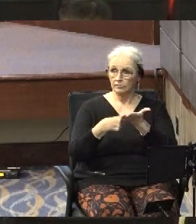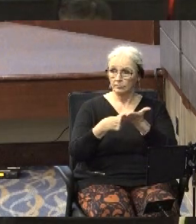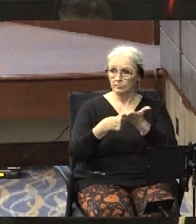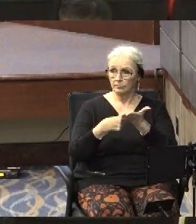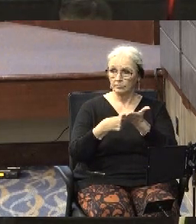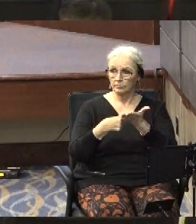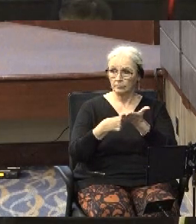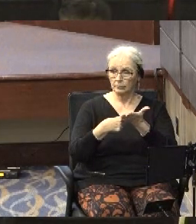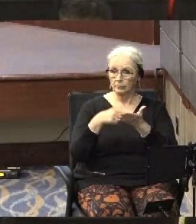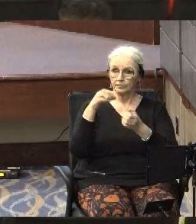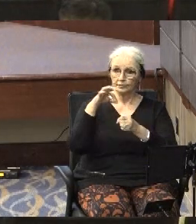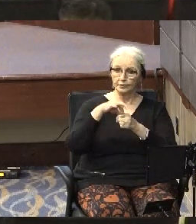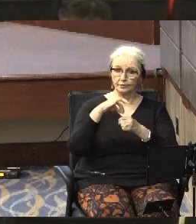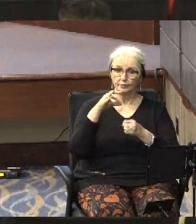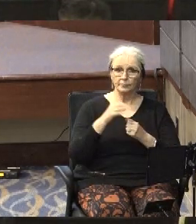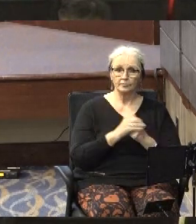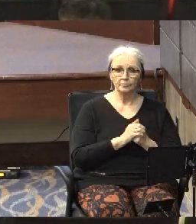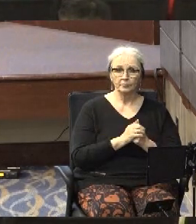All right, please poll the council.